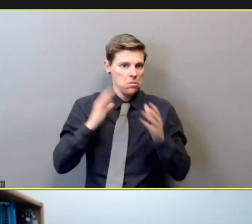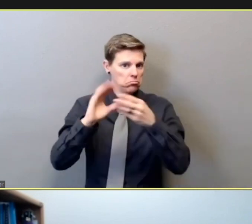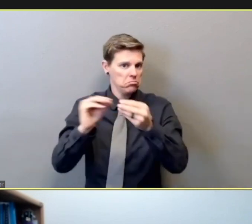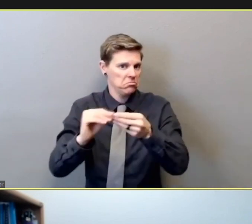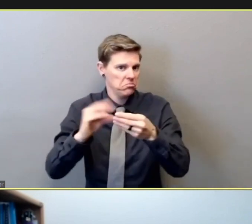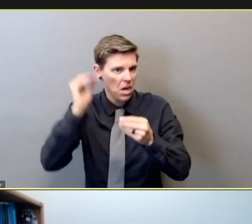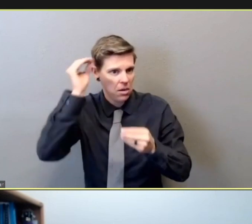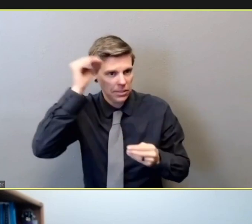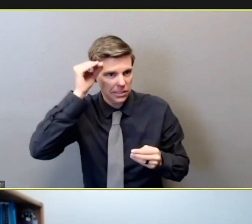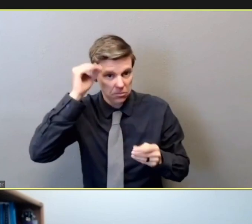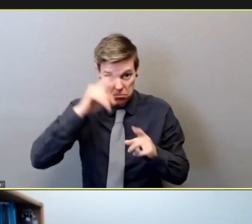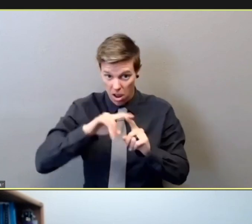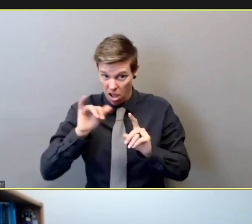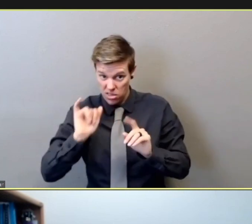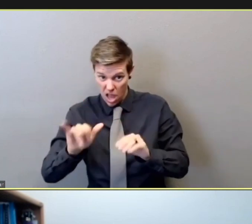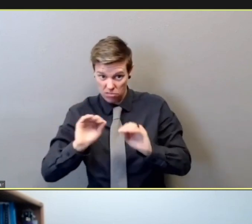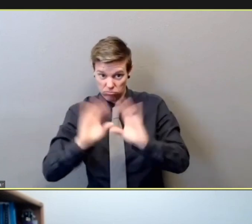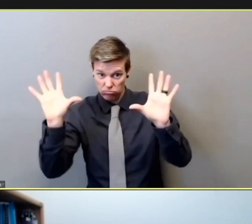specific question.